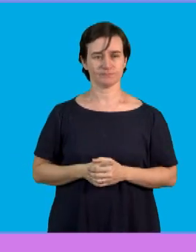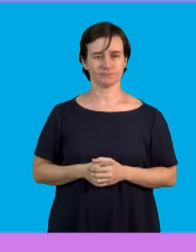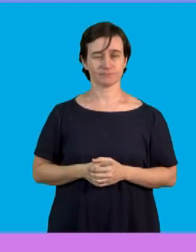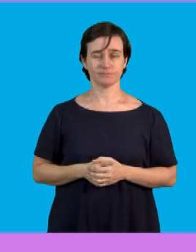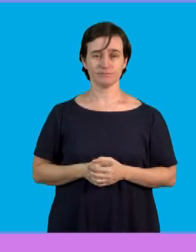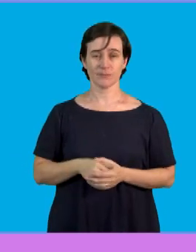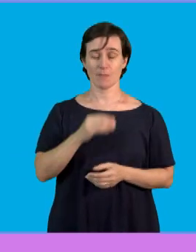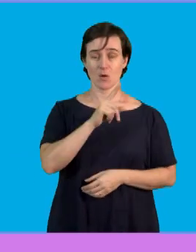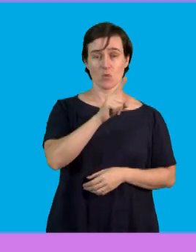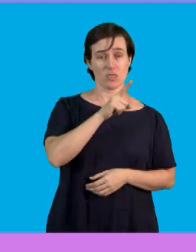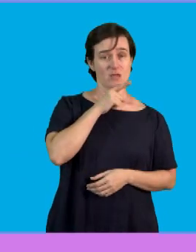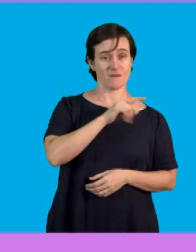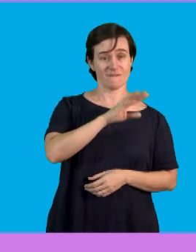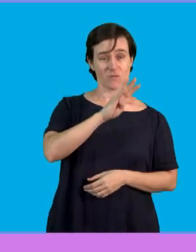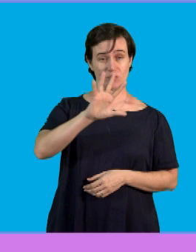have